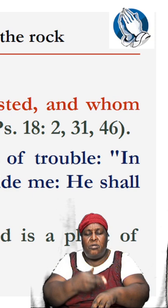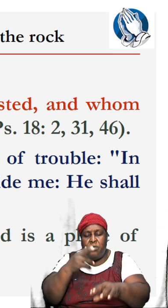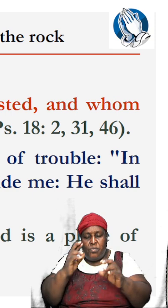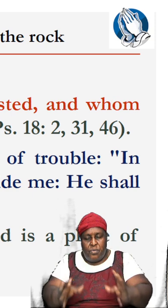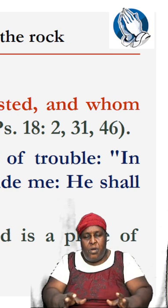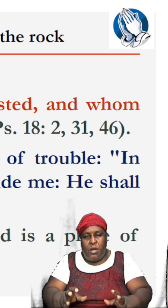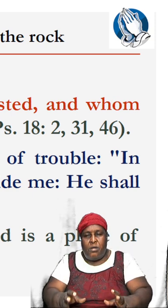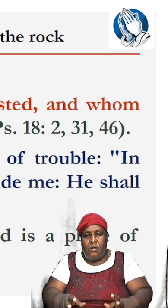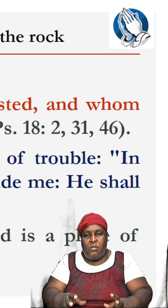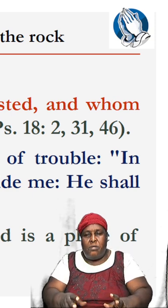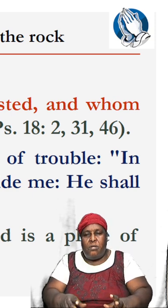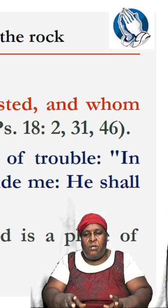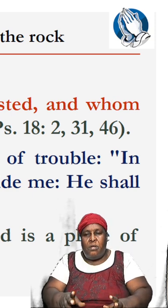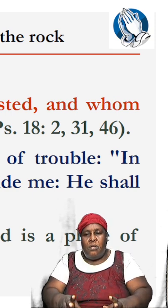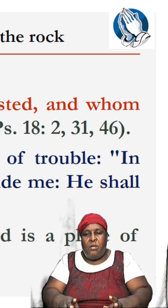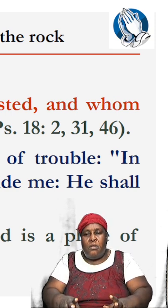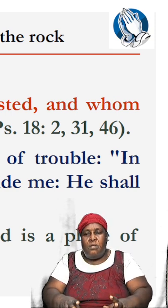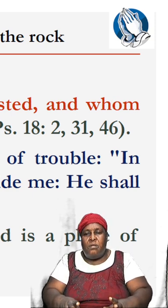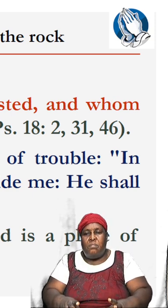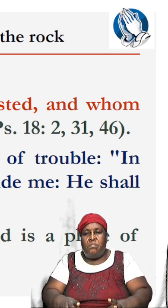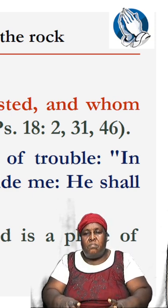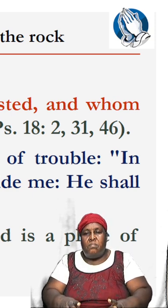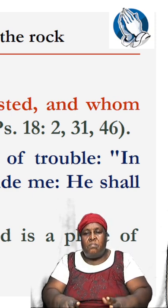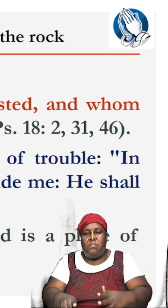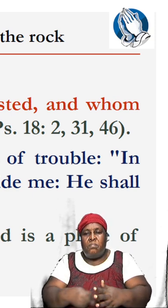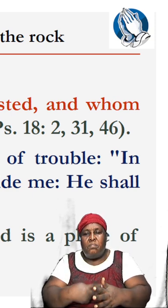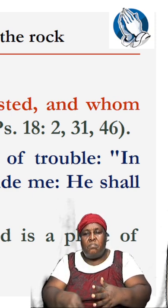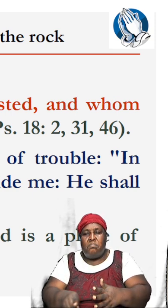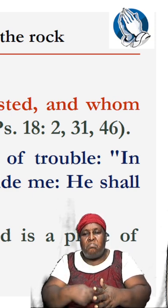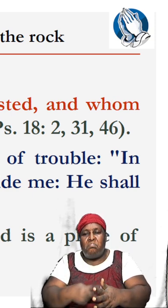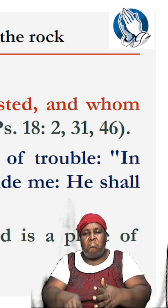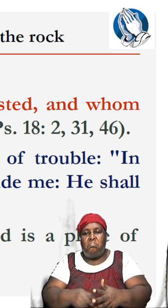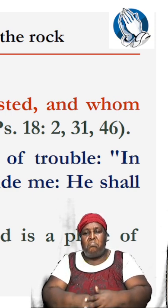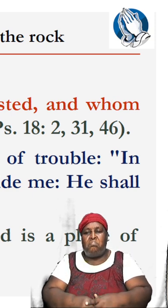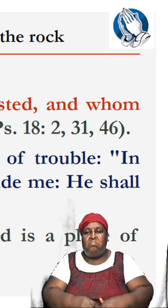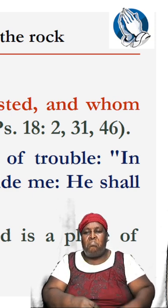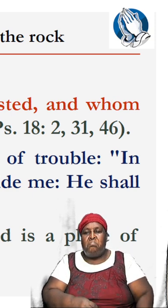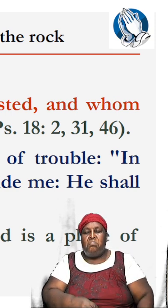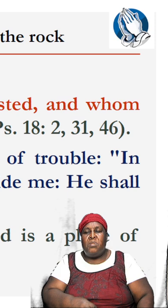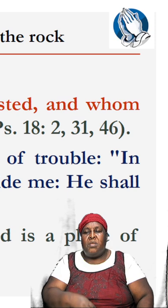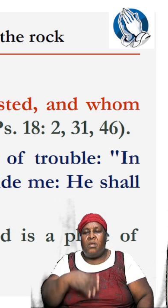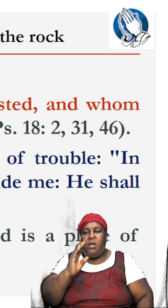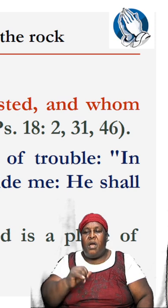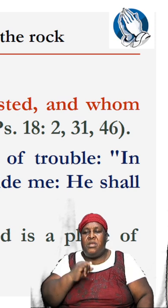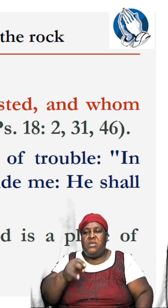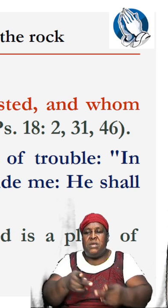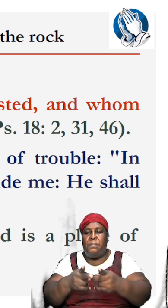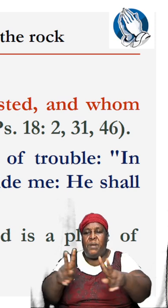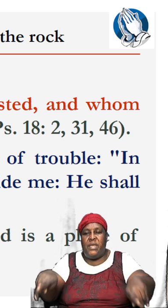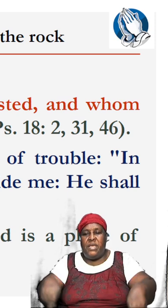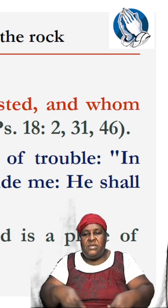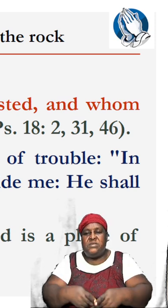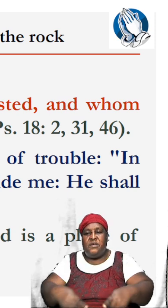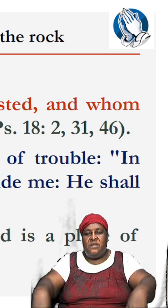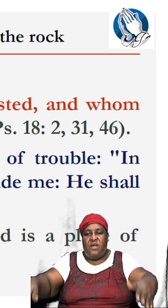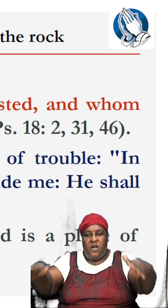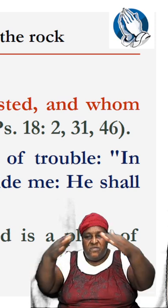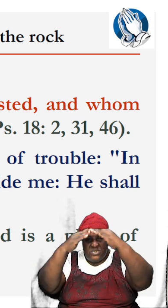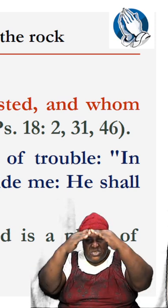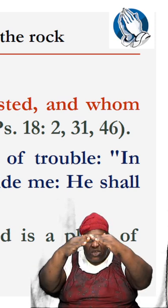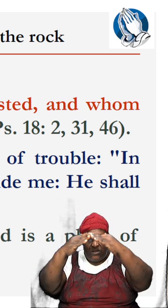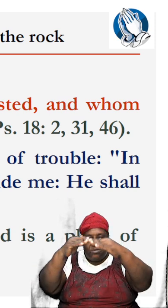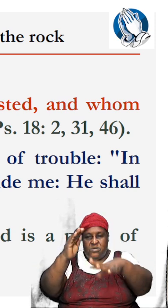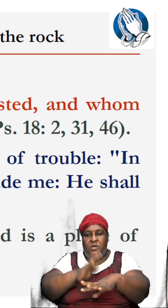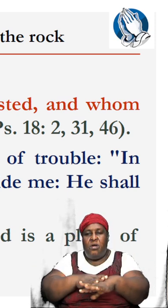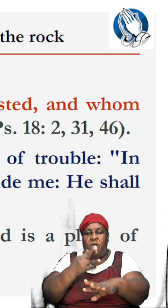I will find other places, Psalm 31, Psalm 40, Psalm 61, that God is a place of shelter